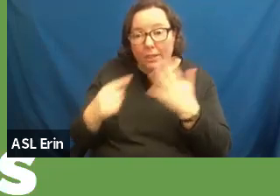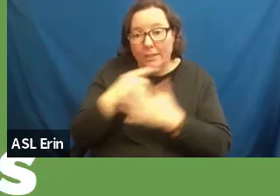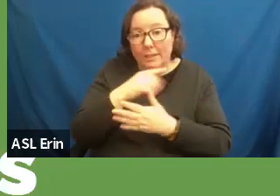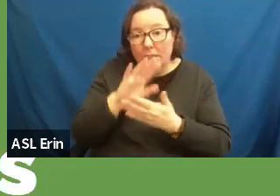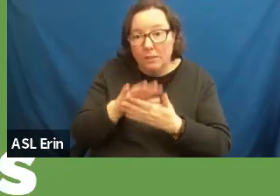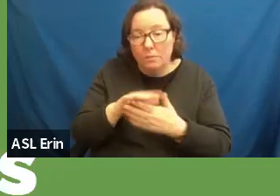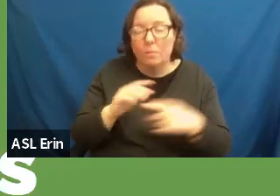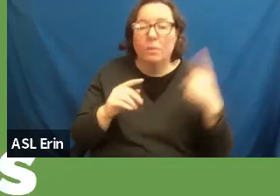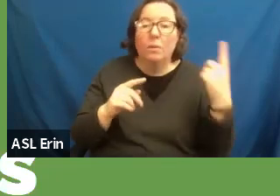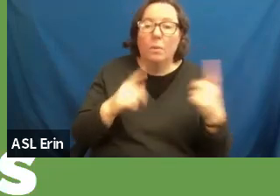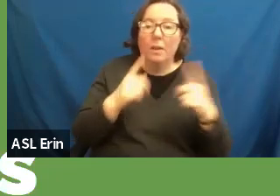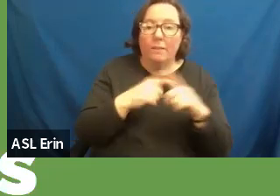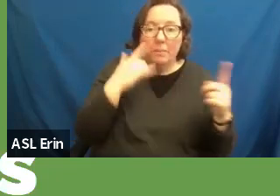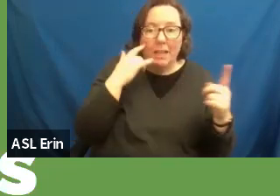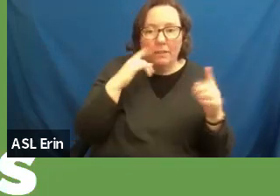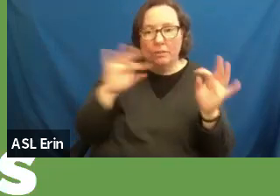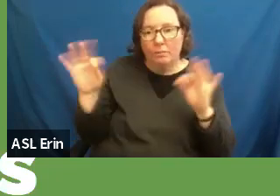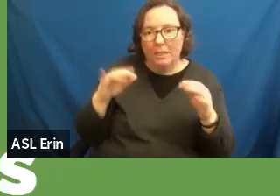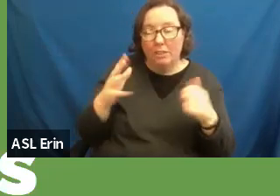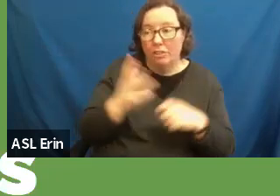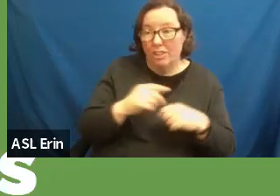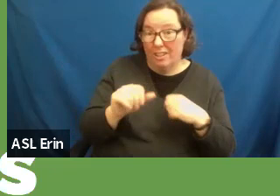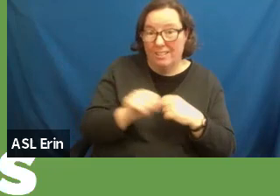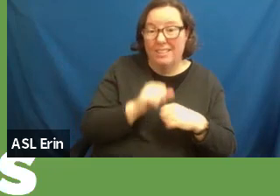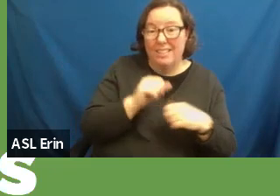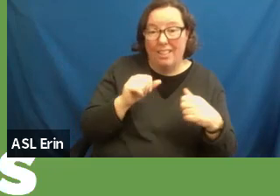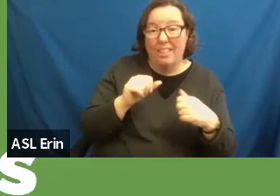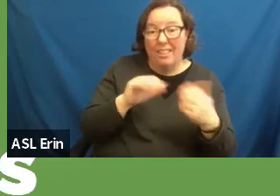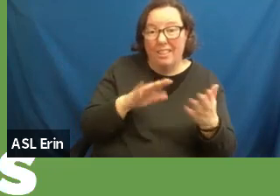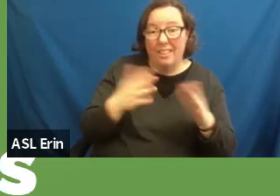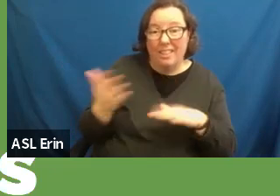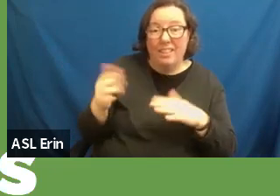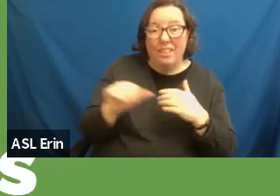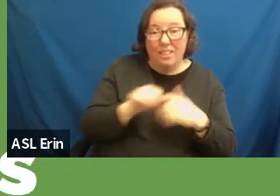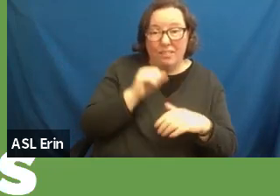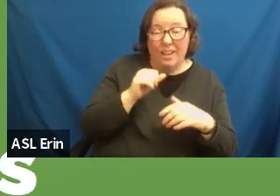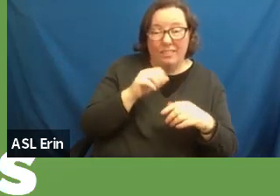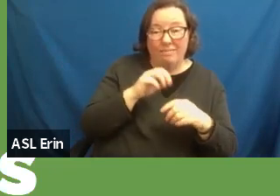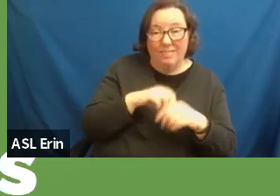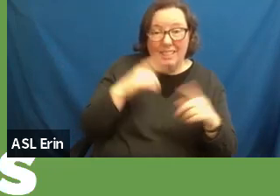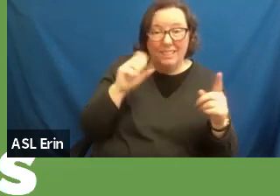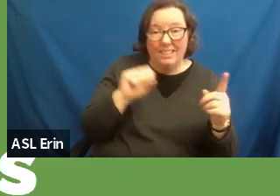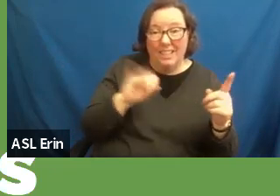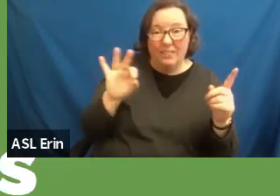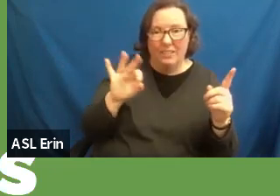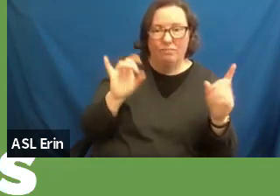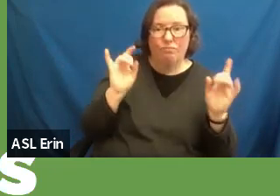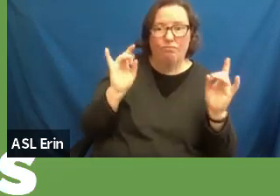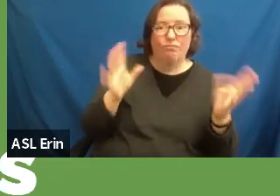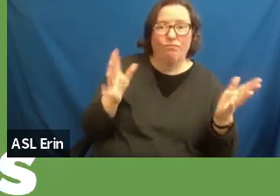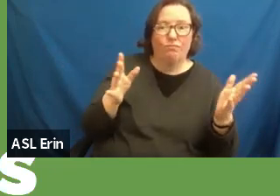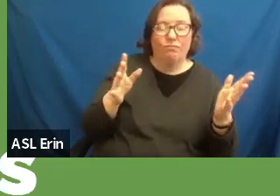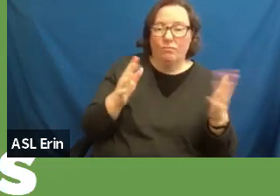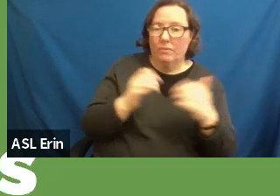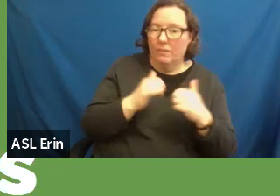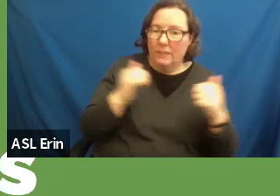speak about the death threats that she received, a minority student at Lowell High School in San Francisco. She was very vulnerable and spoke about her